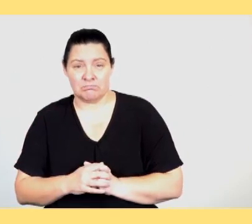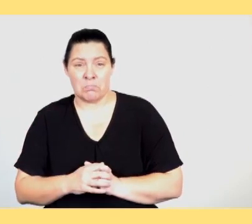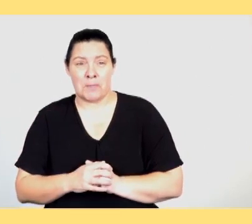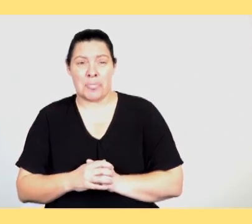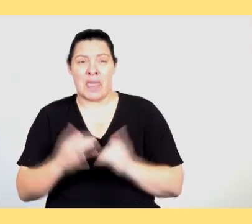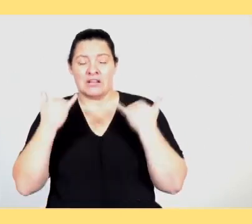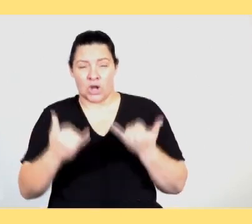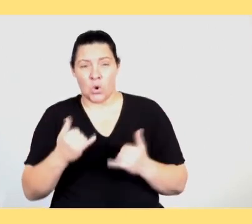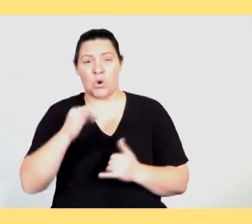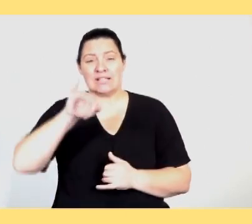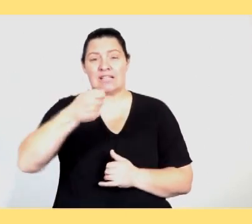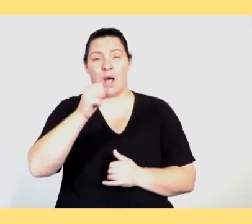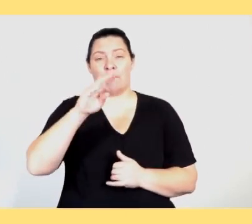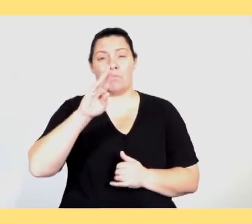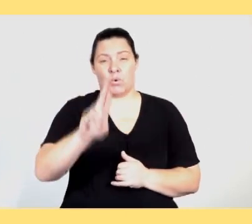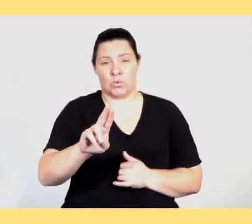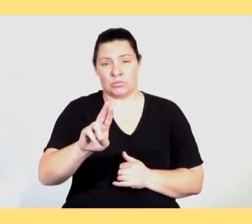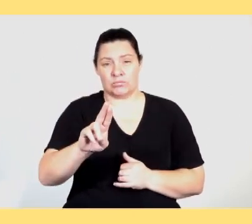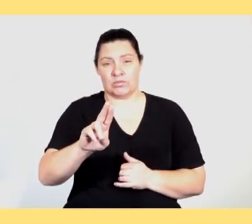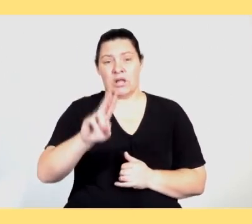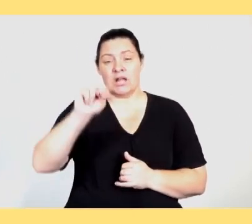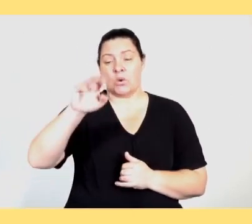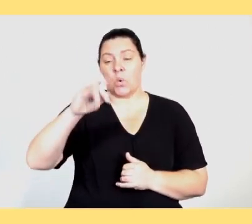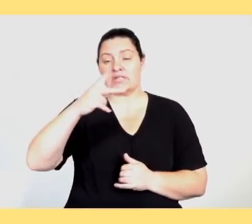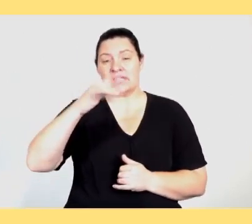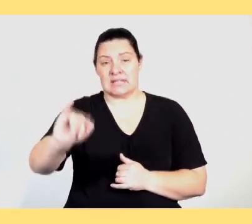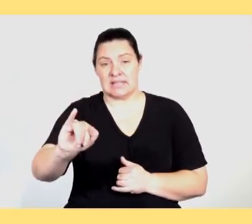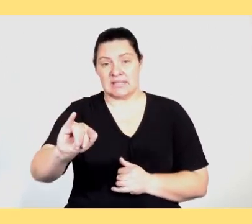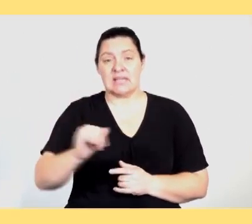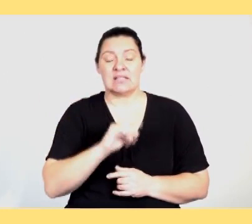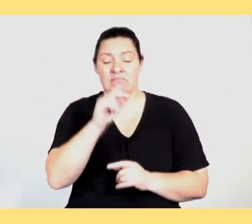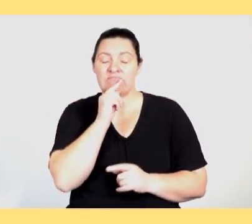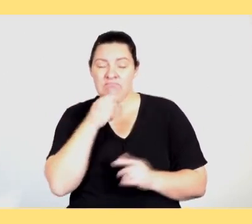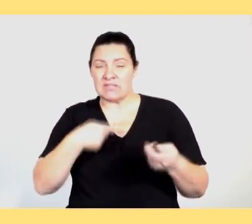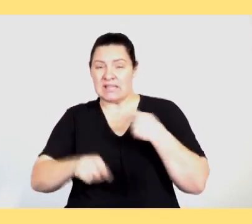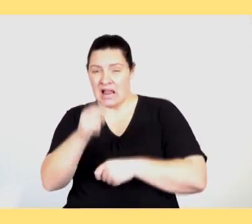10,800. Let's quickly go to Jabu Nkosi. With Jabu Nkosi, we sold goods of